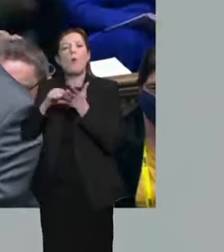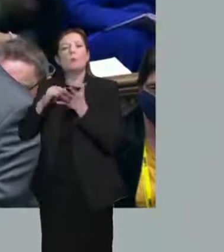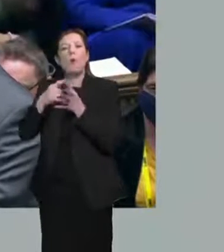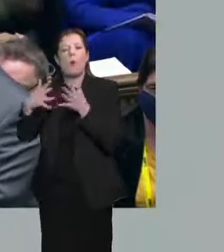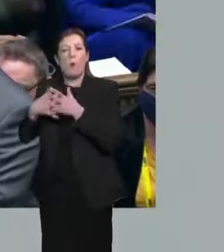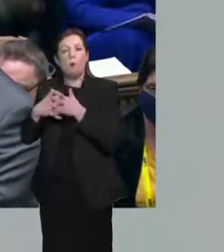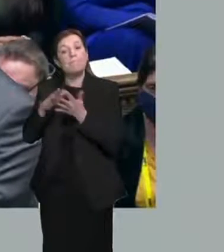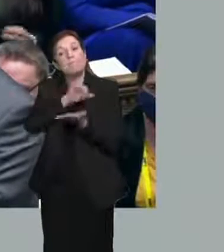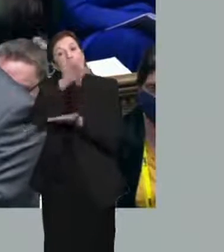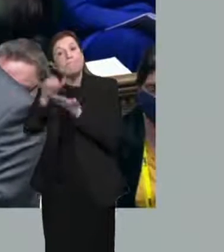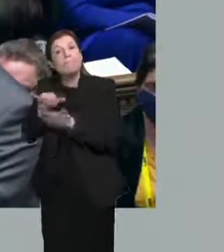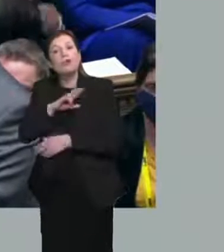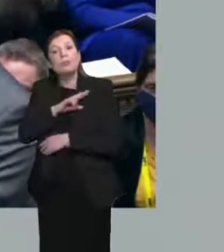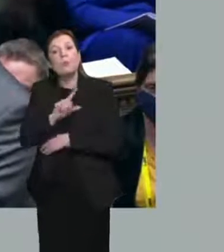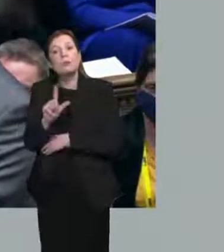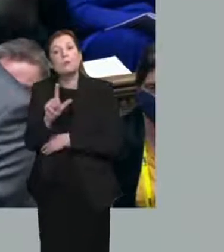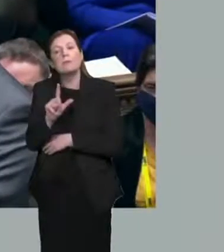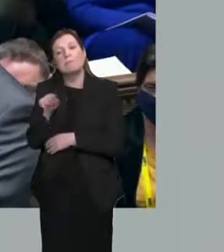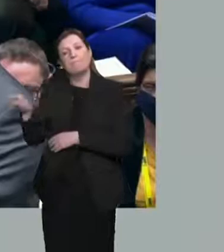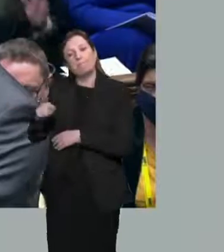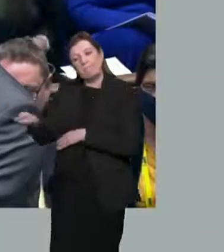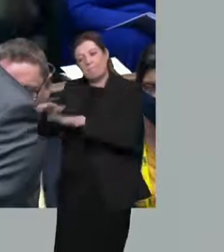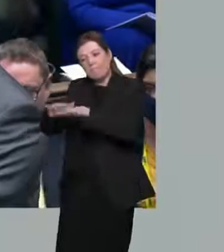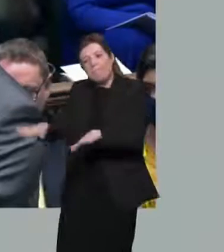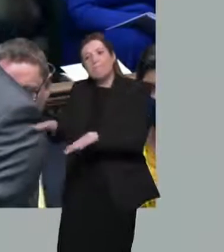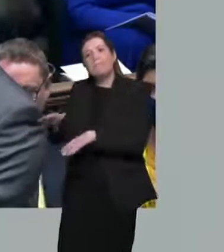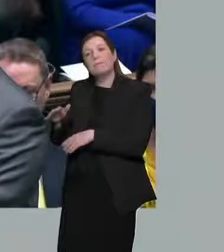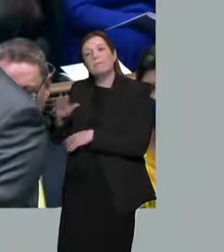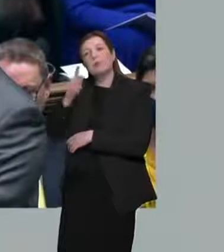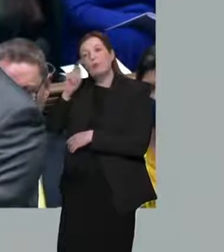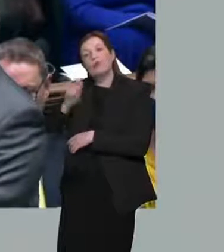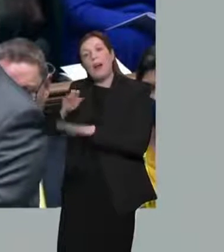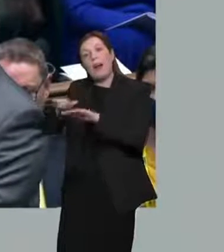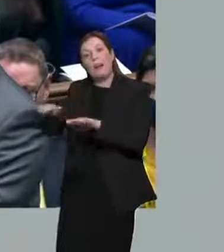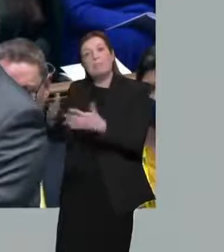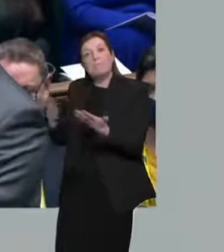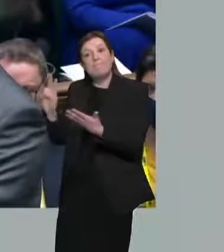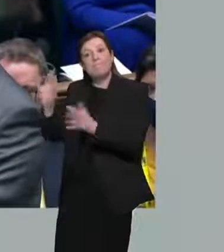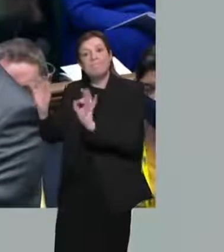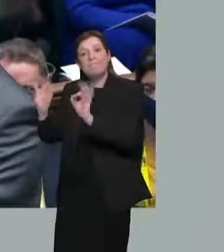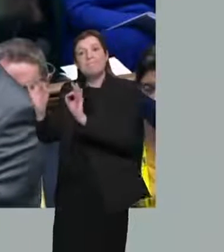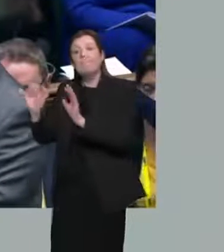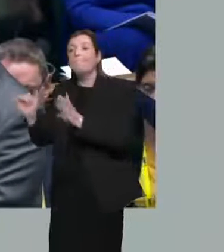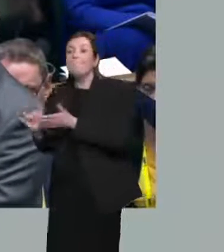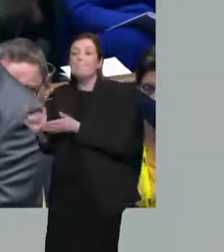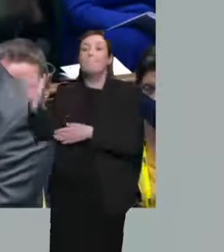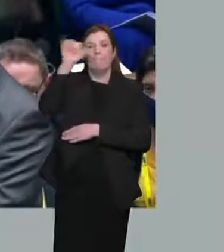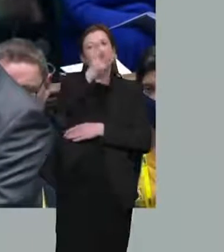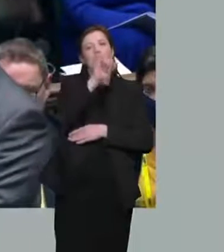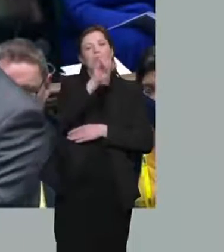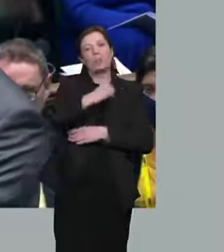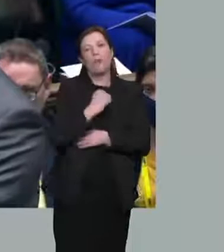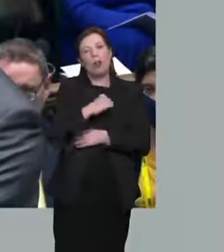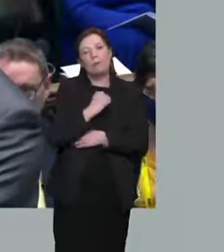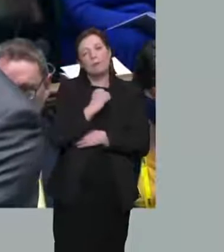50 young orphans that have left Ukraine, that are coming to spend the next period of their life in Scotland with the